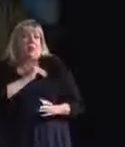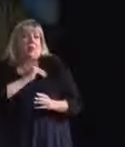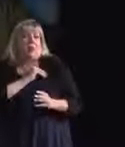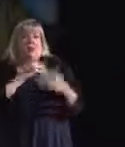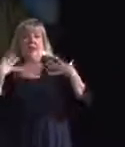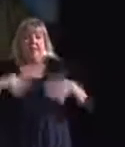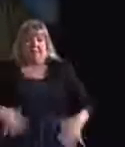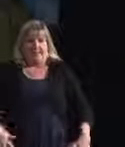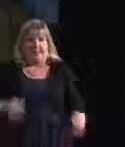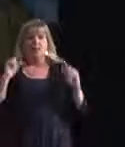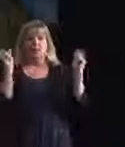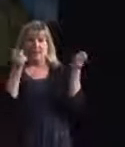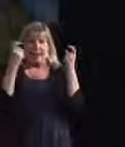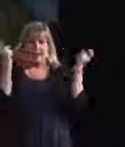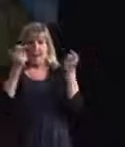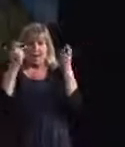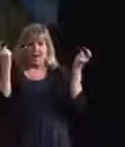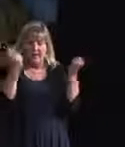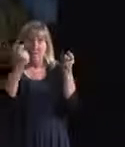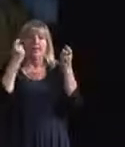to celebrate the birth of a son.